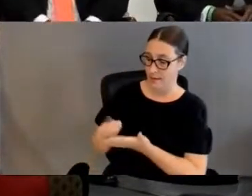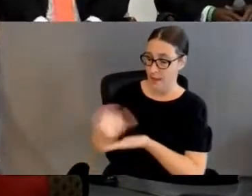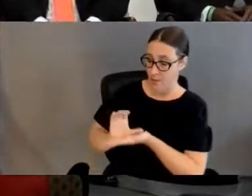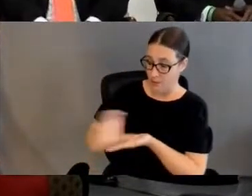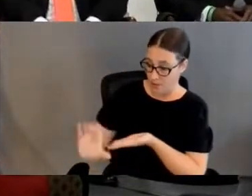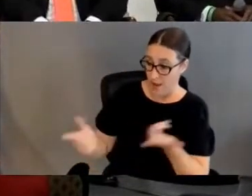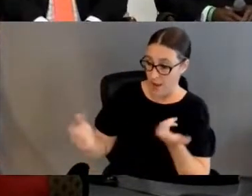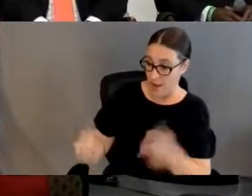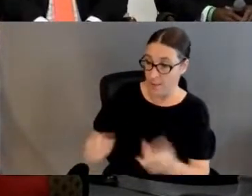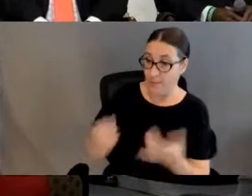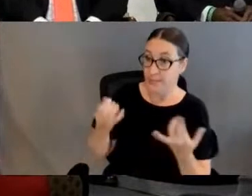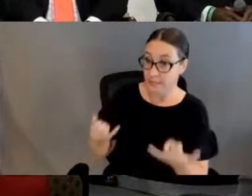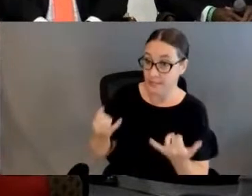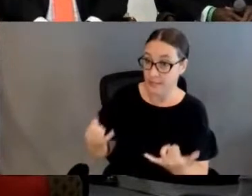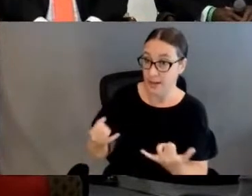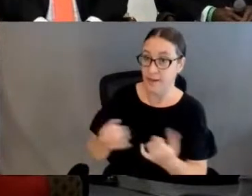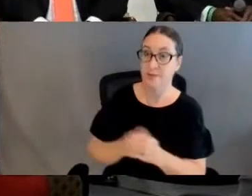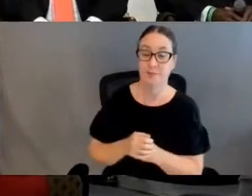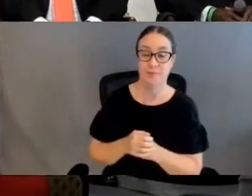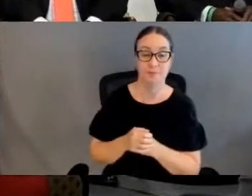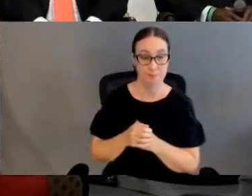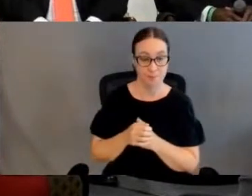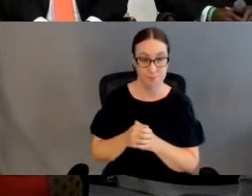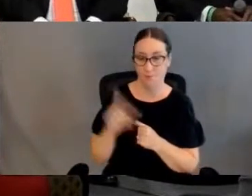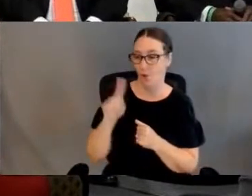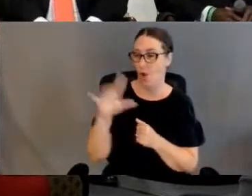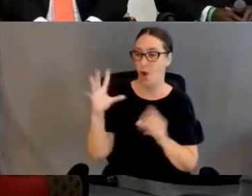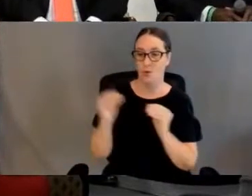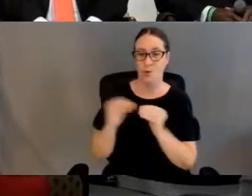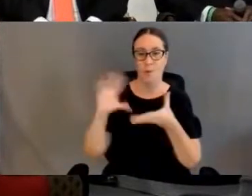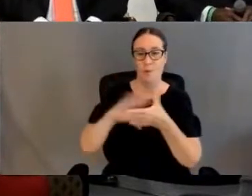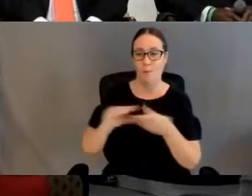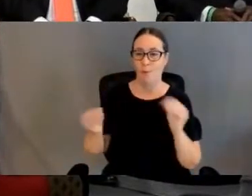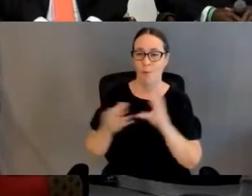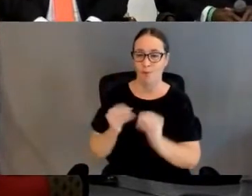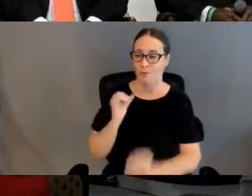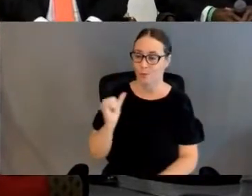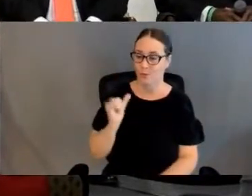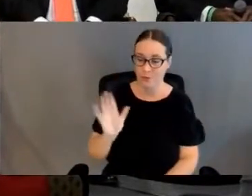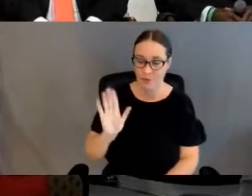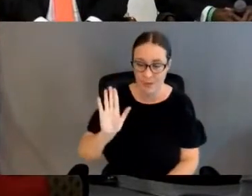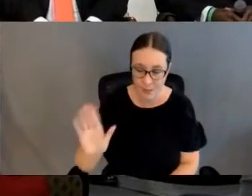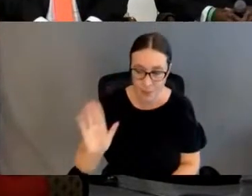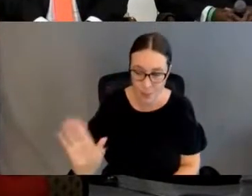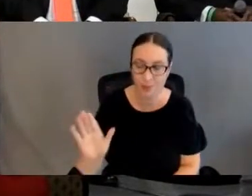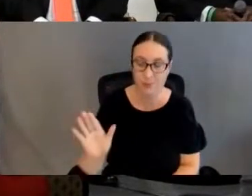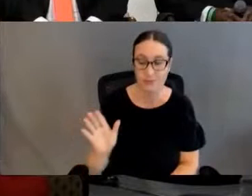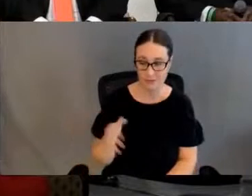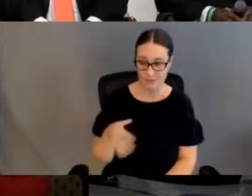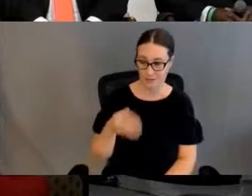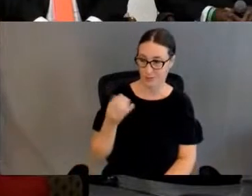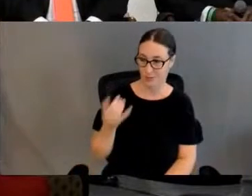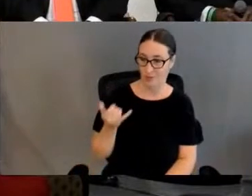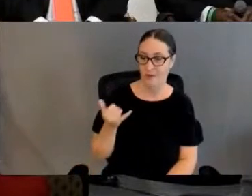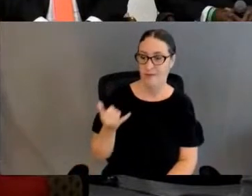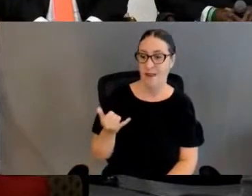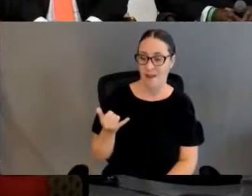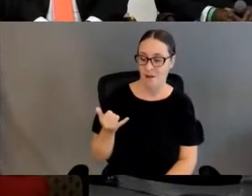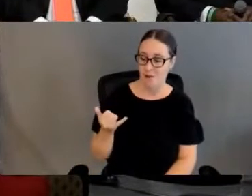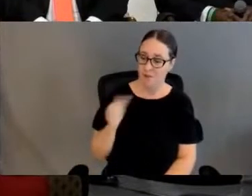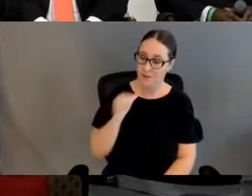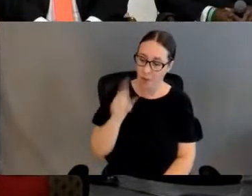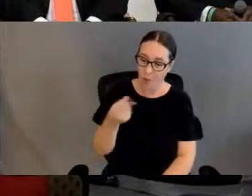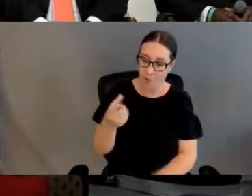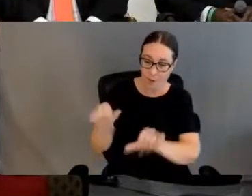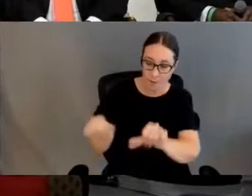today, there are 100 more stories just like yours that are being not being made possible because you